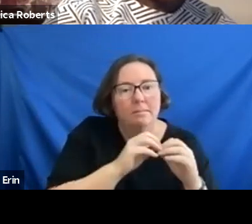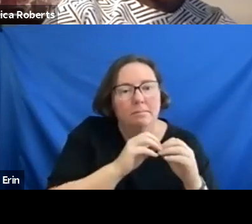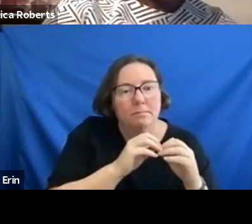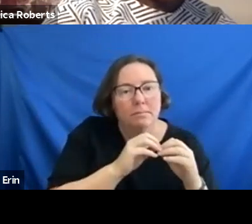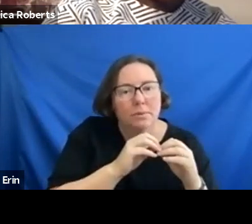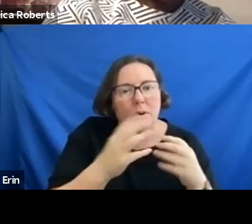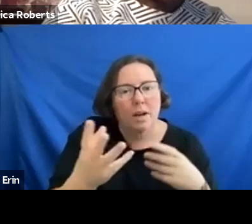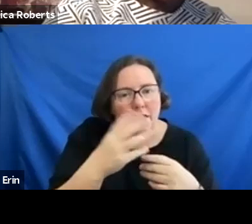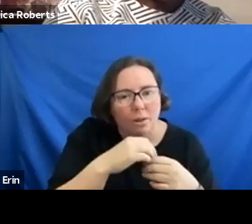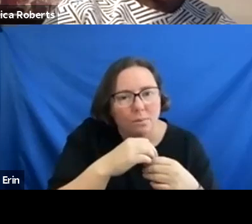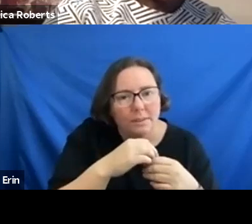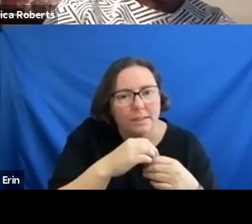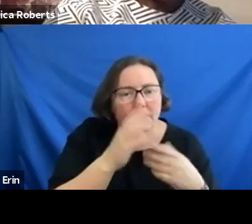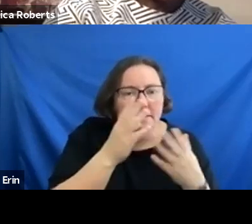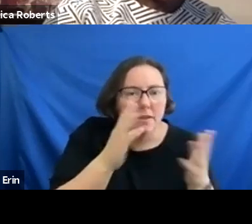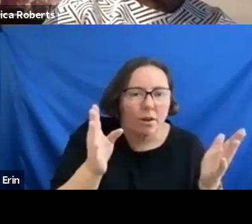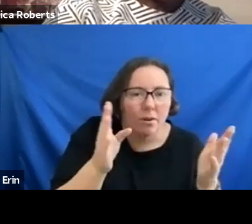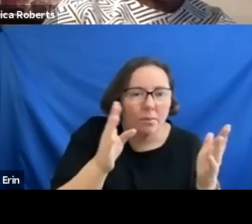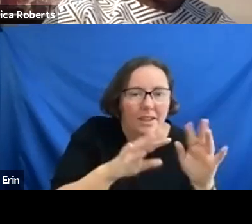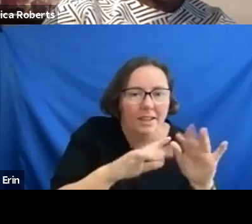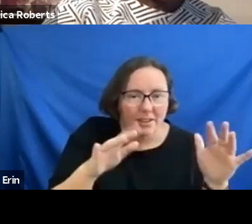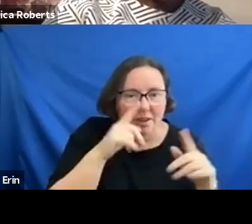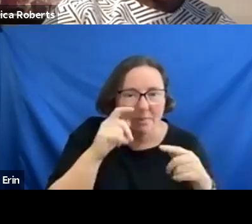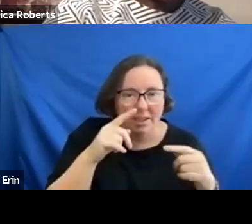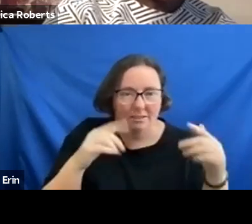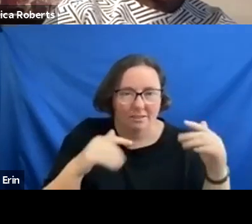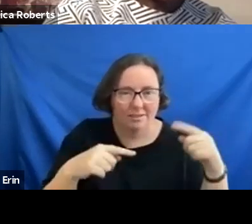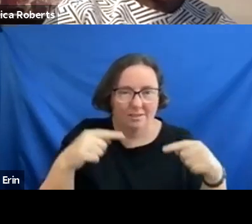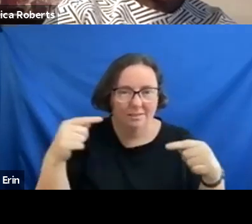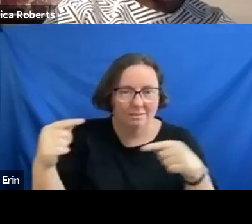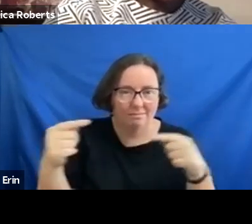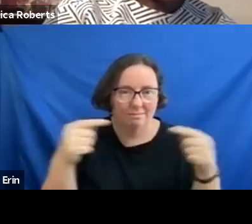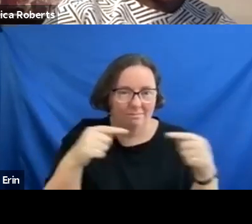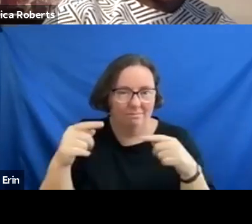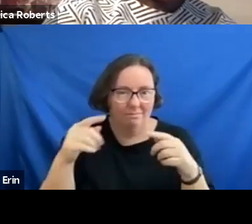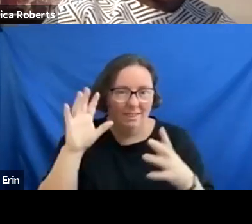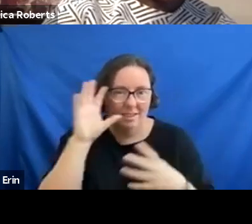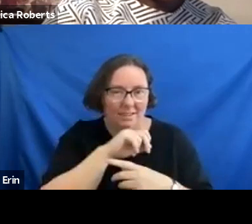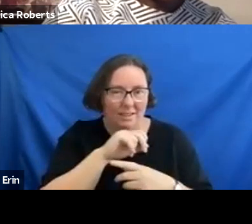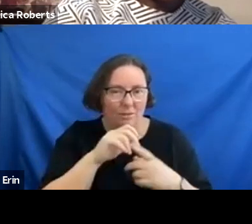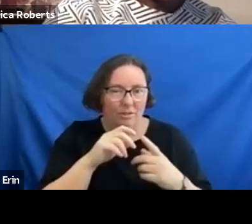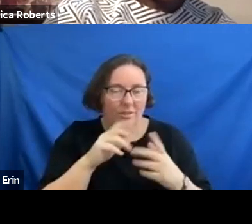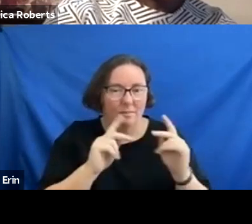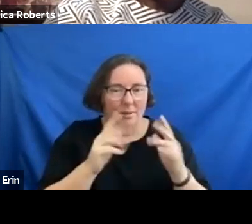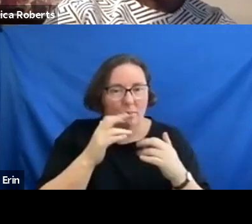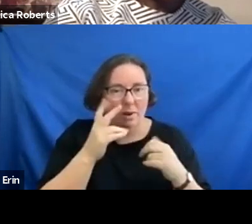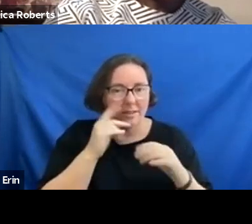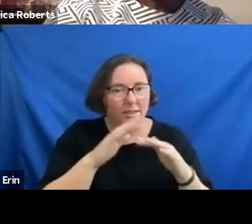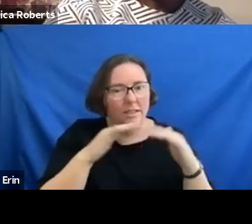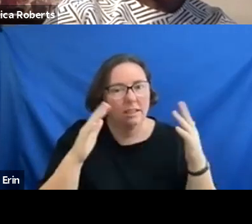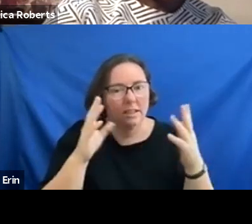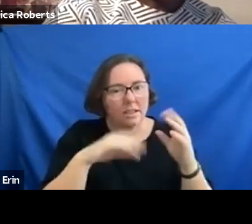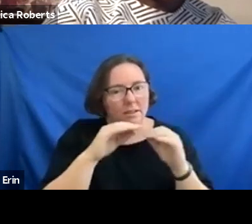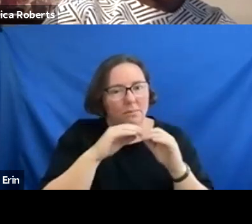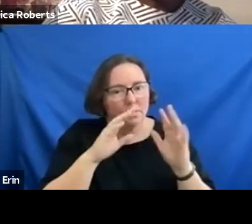much more inclusive, is that there's that implication that folks want to see a student body that is